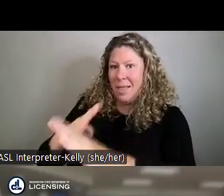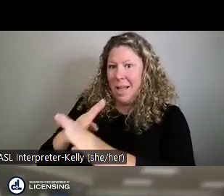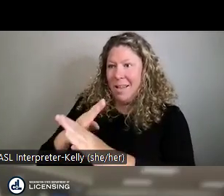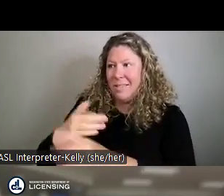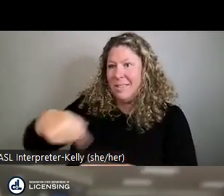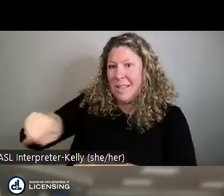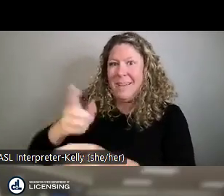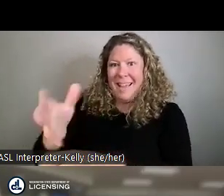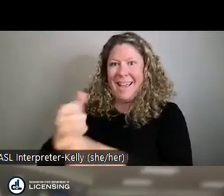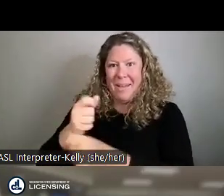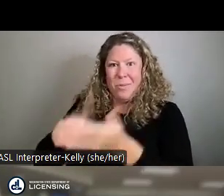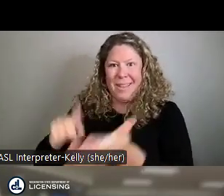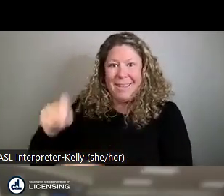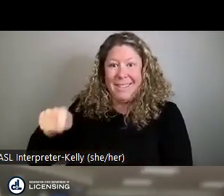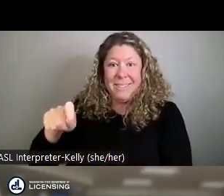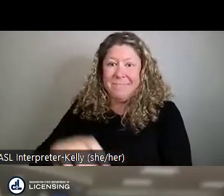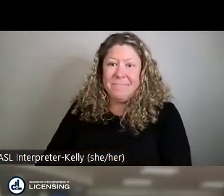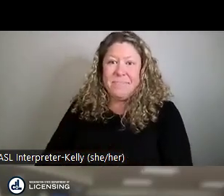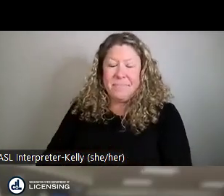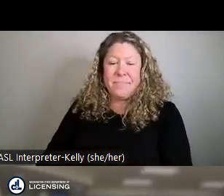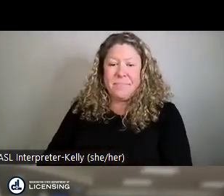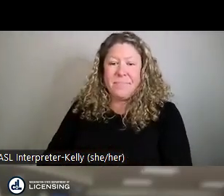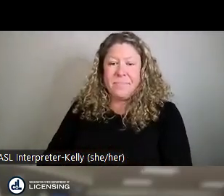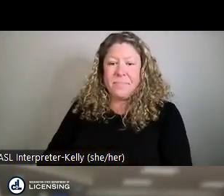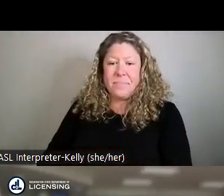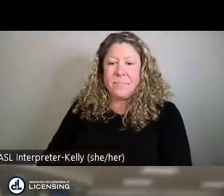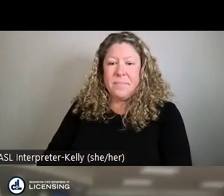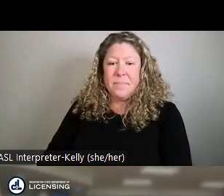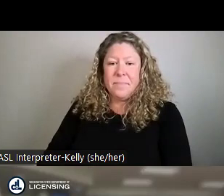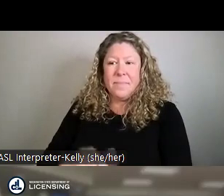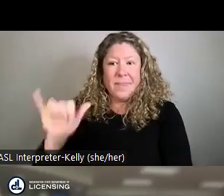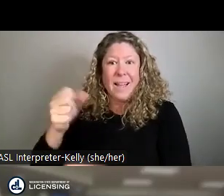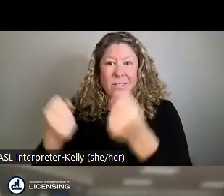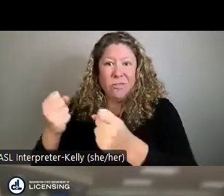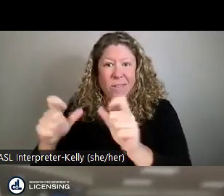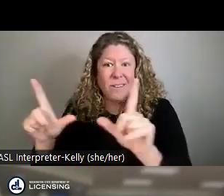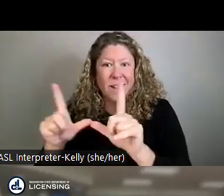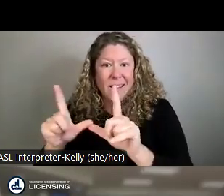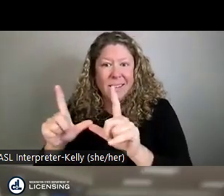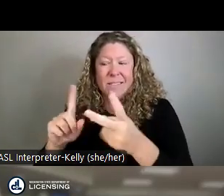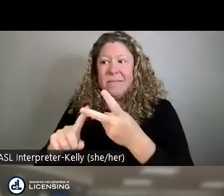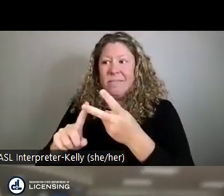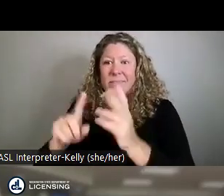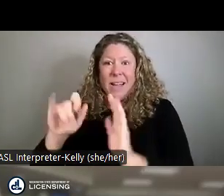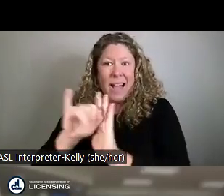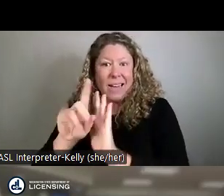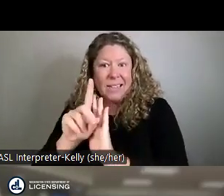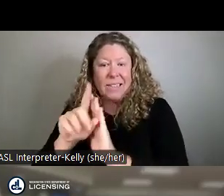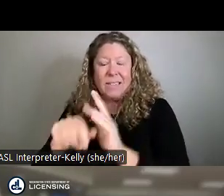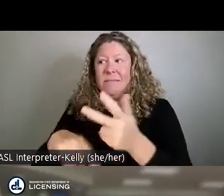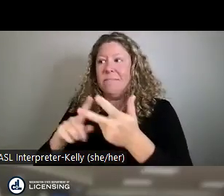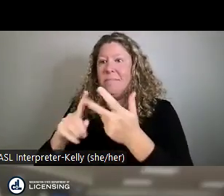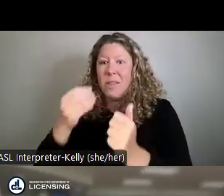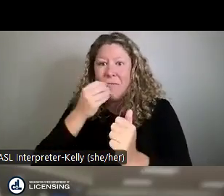customers and what they need to be able to access. Things like driver licenses and identification and food benefits and